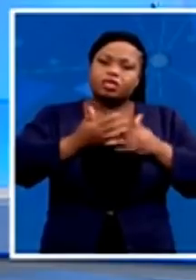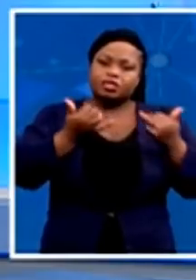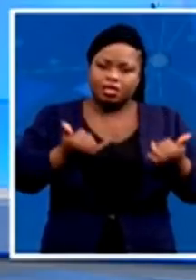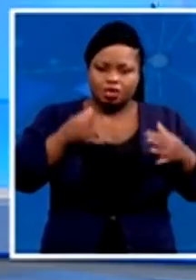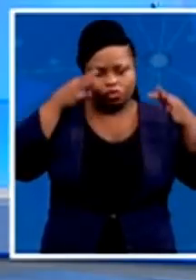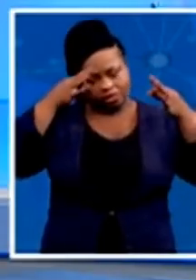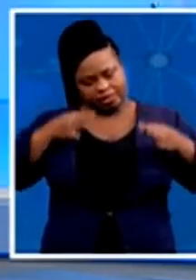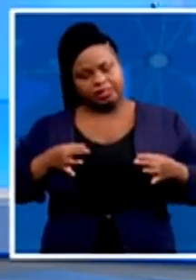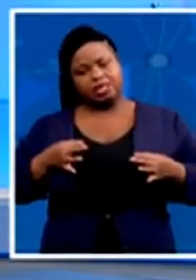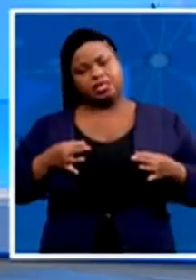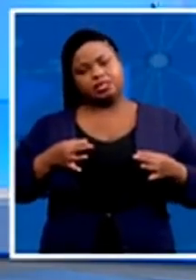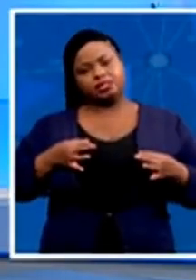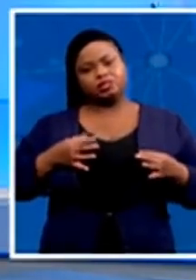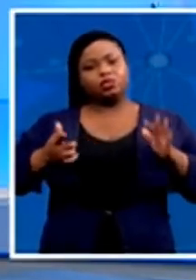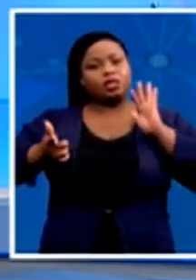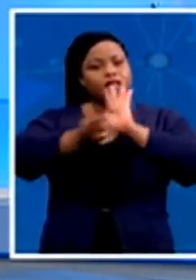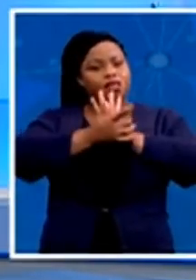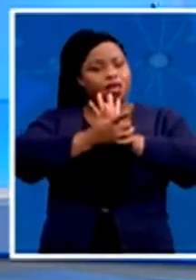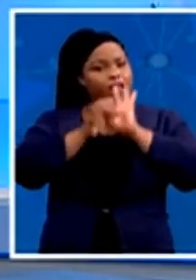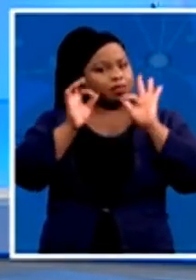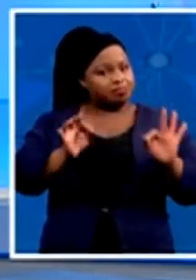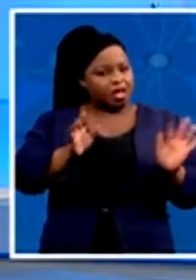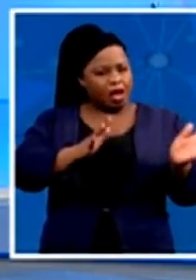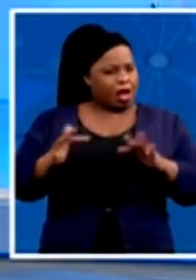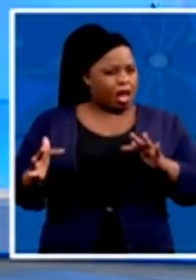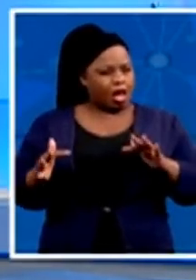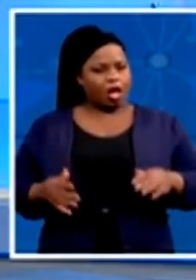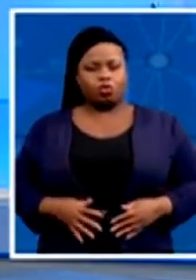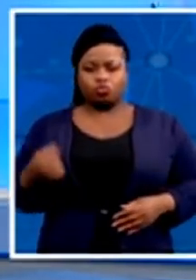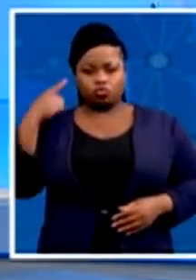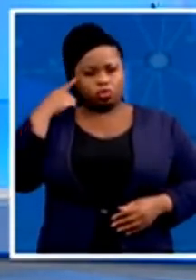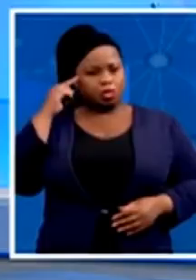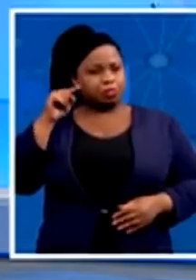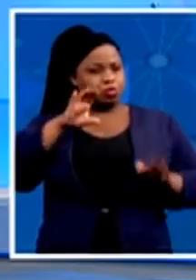standing of it and how it should be constituted. Are you engaging with that